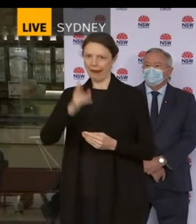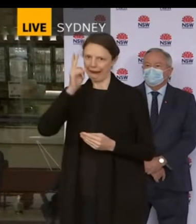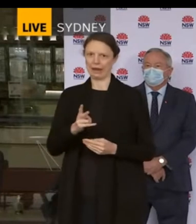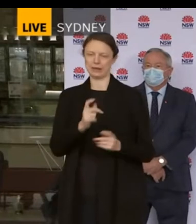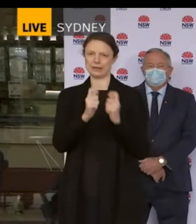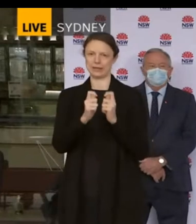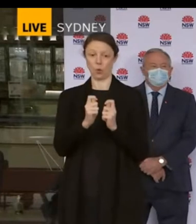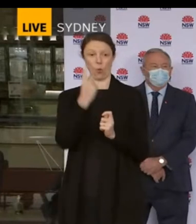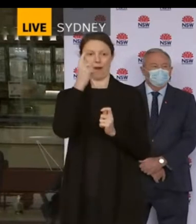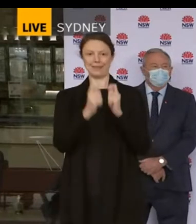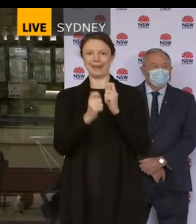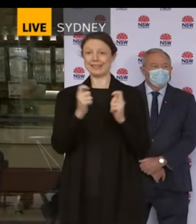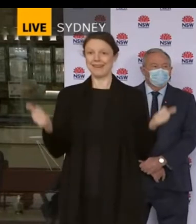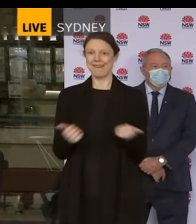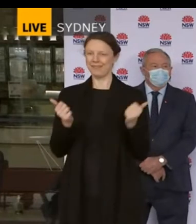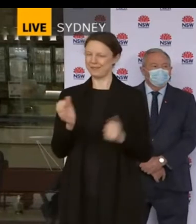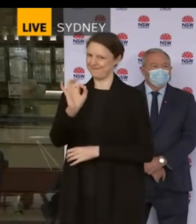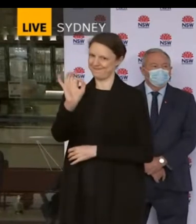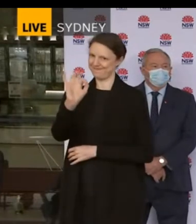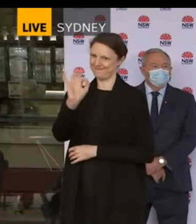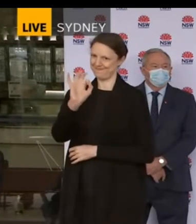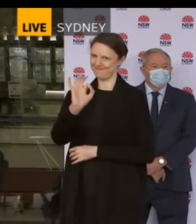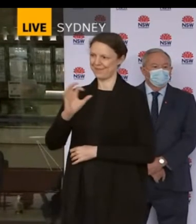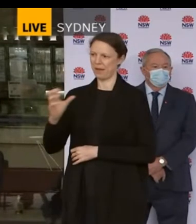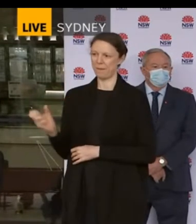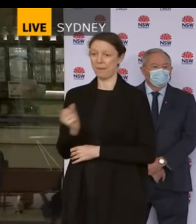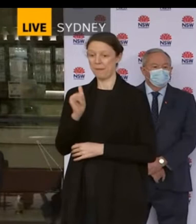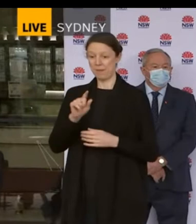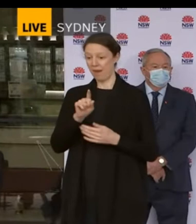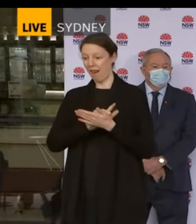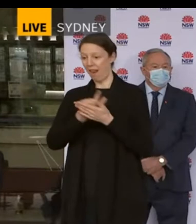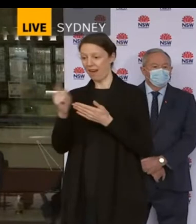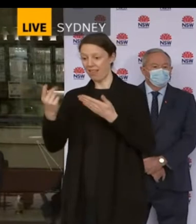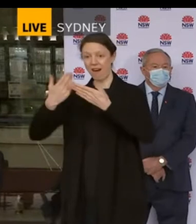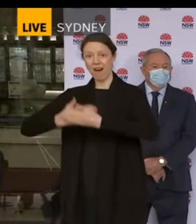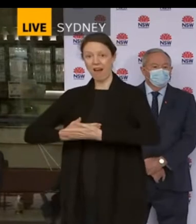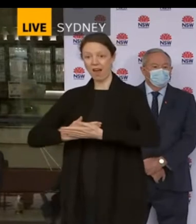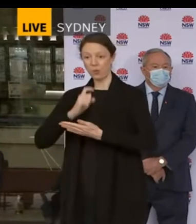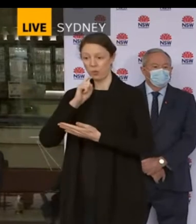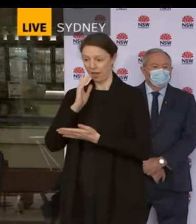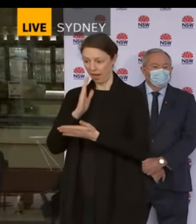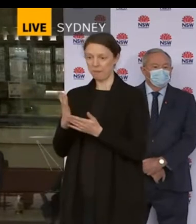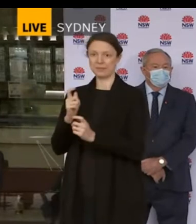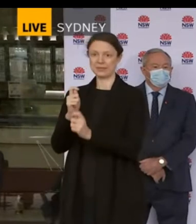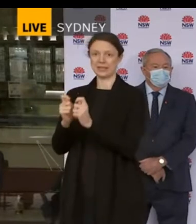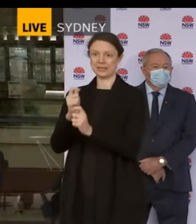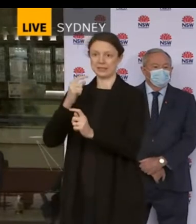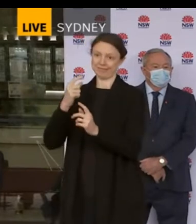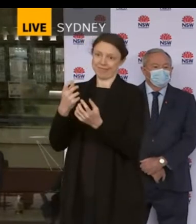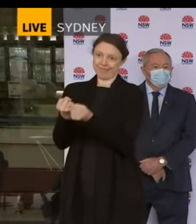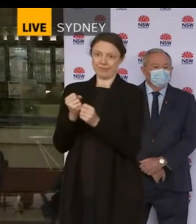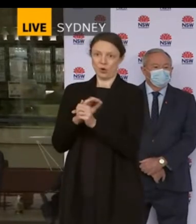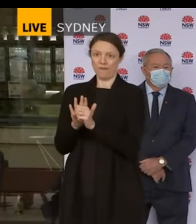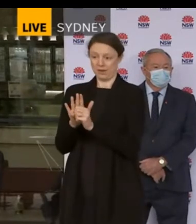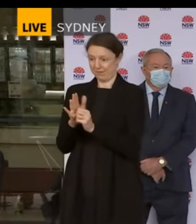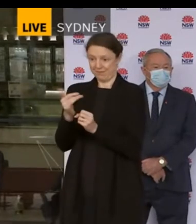result does not predict what your result will be later that evening or in subsequent days. And